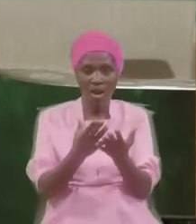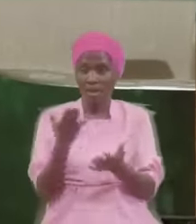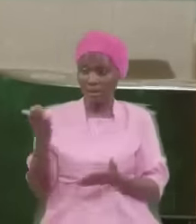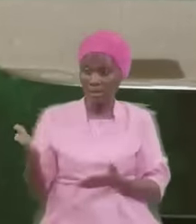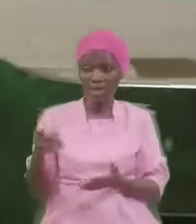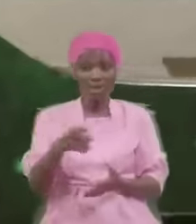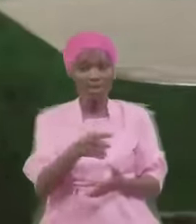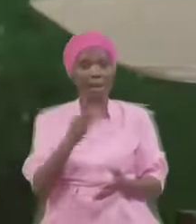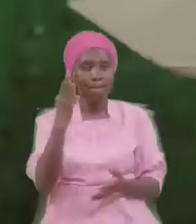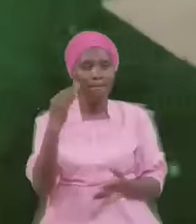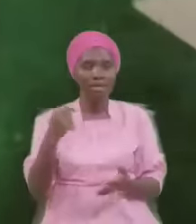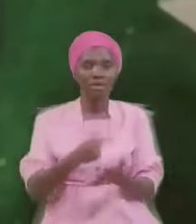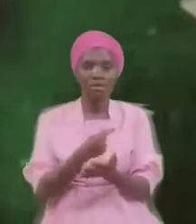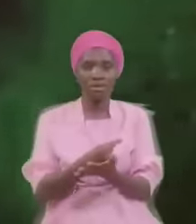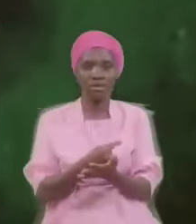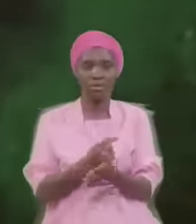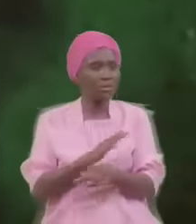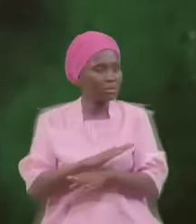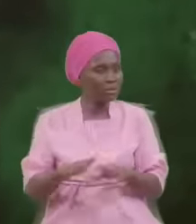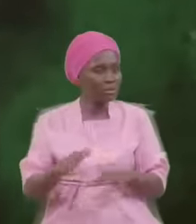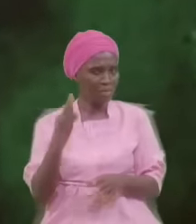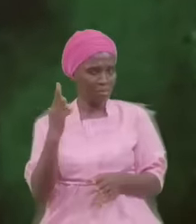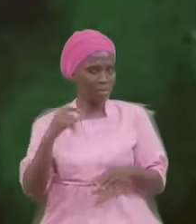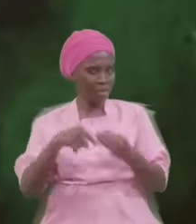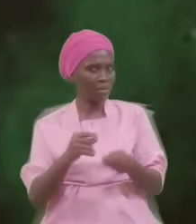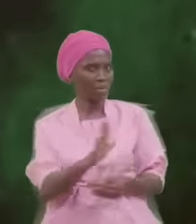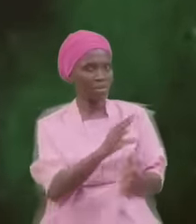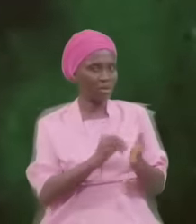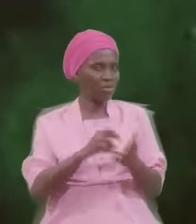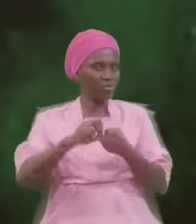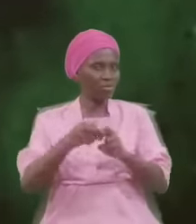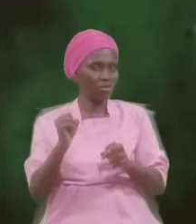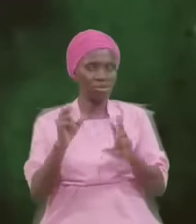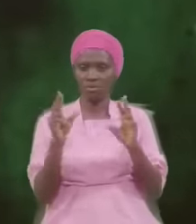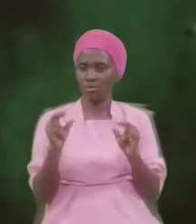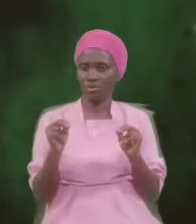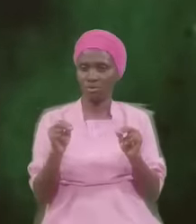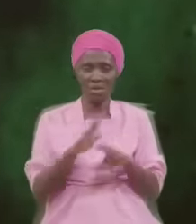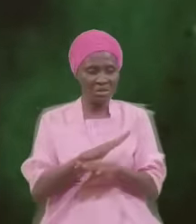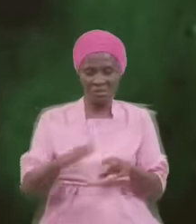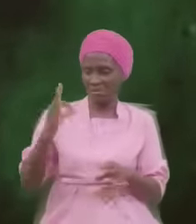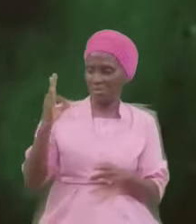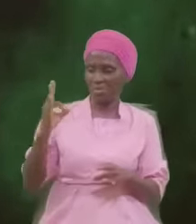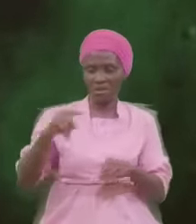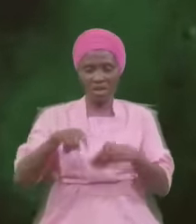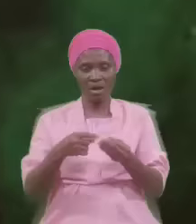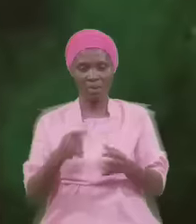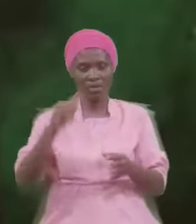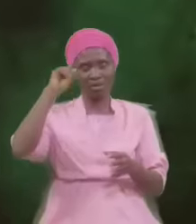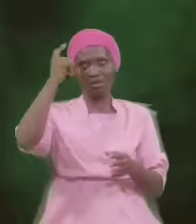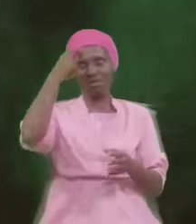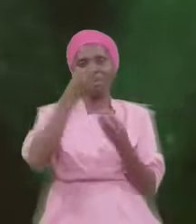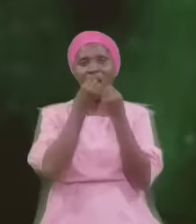gospel. They didn't preach their own problems. They didn't preach current affairs. They